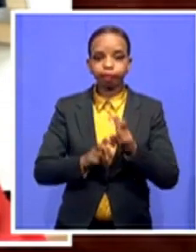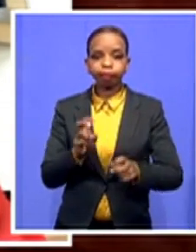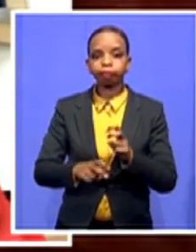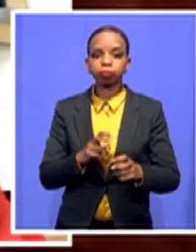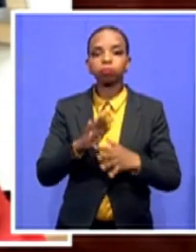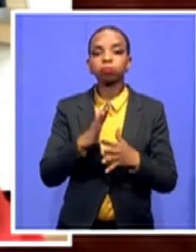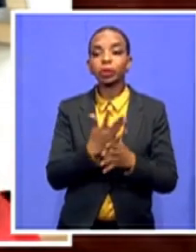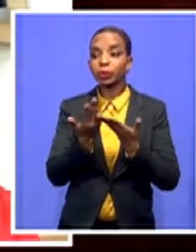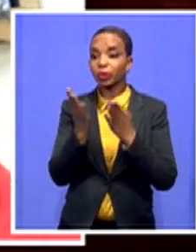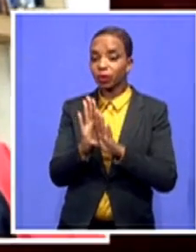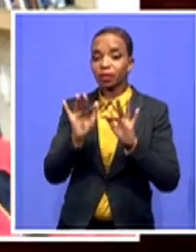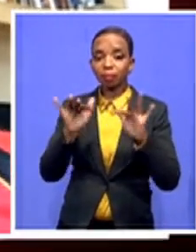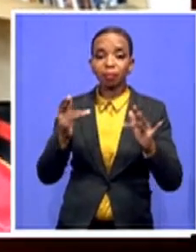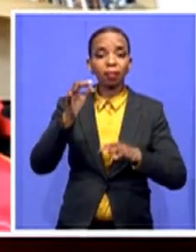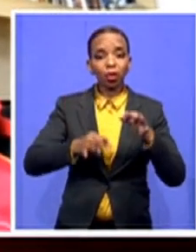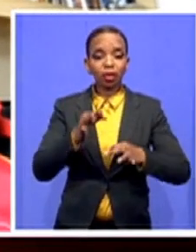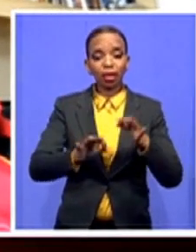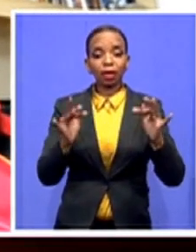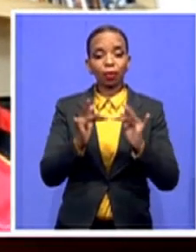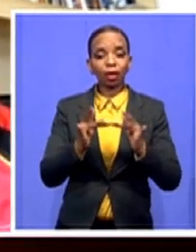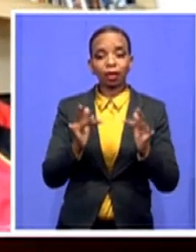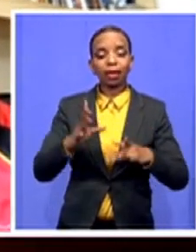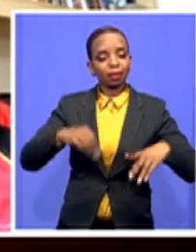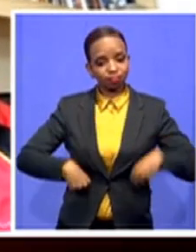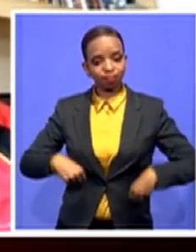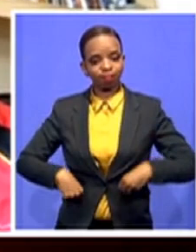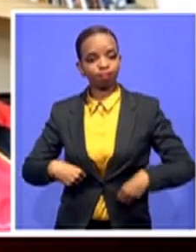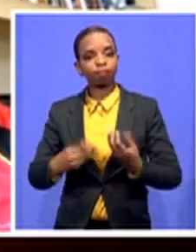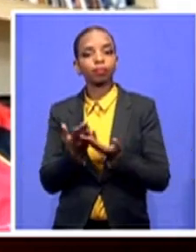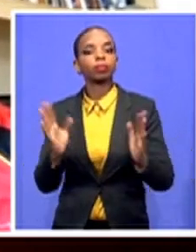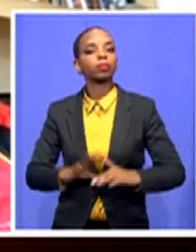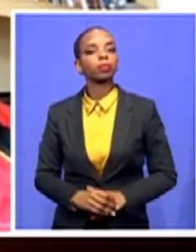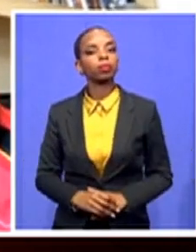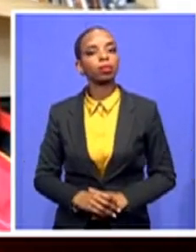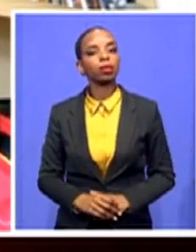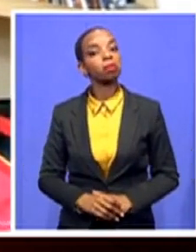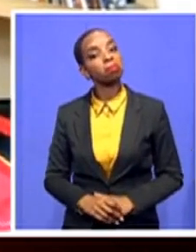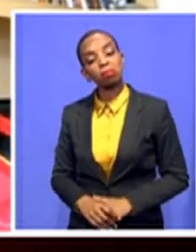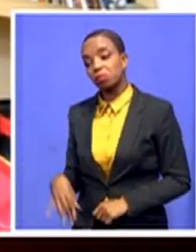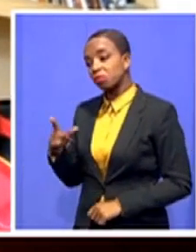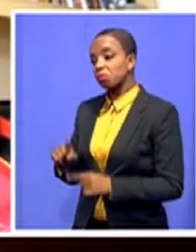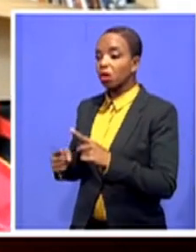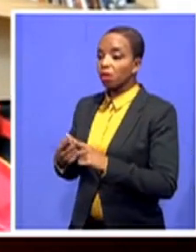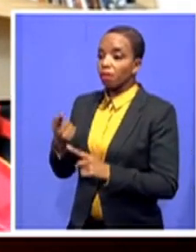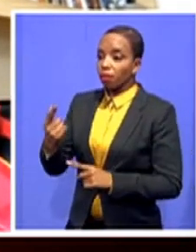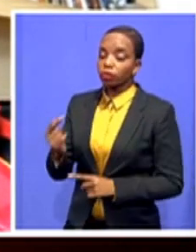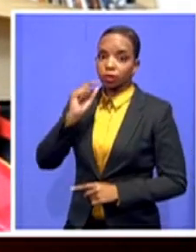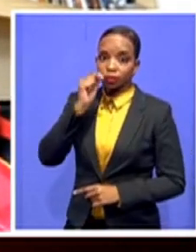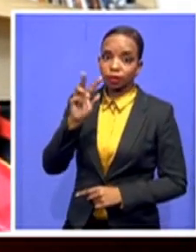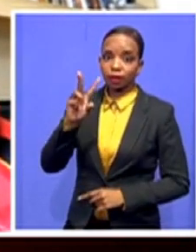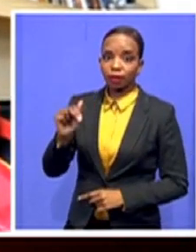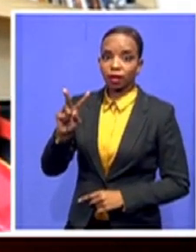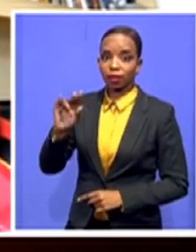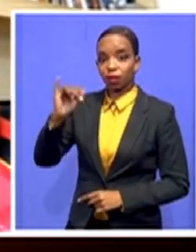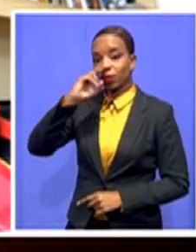your point, Mr. Vavi, we need to figure out how we bring in the youth into the economy. And there's also this large